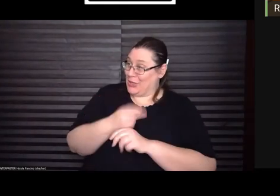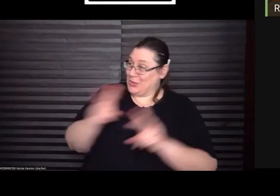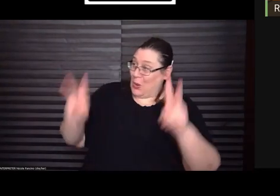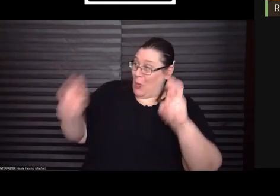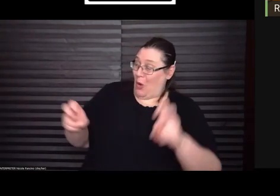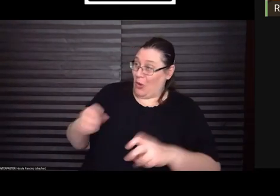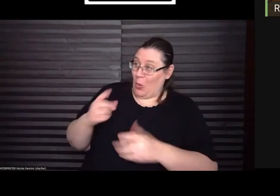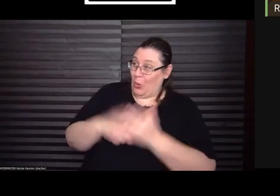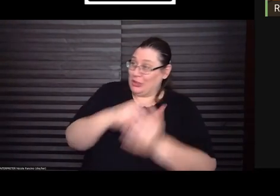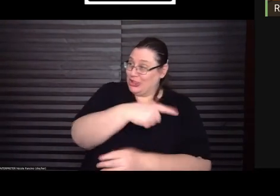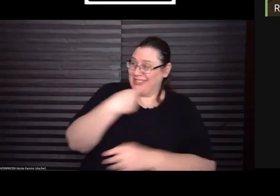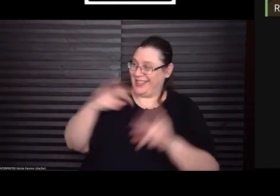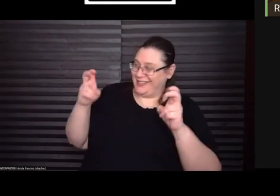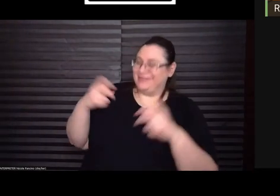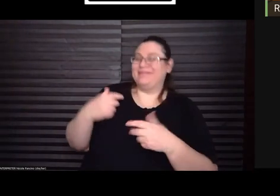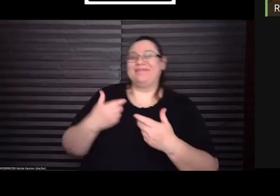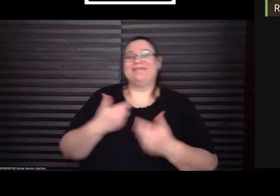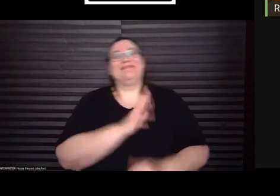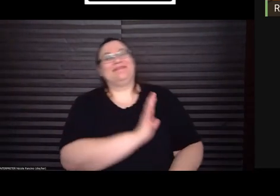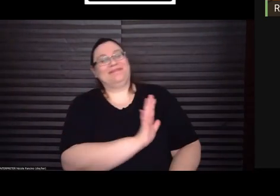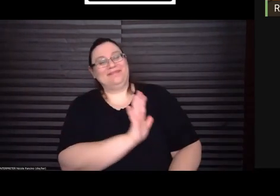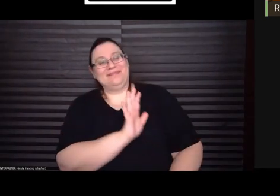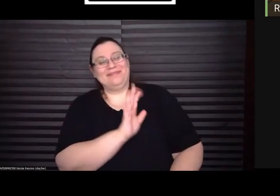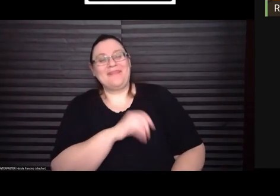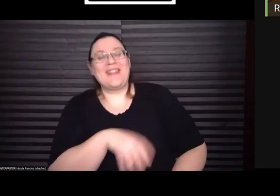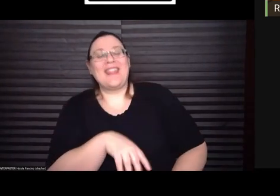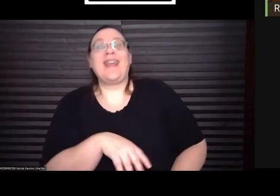Yeah. No,